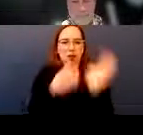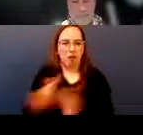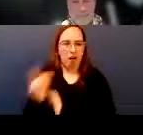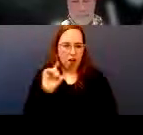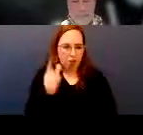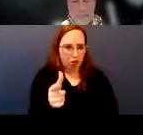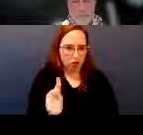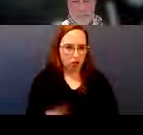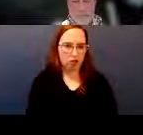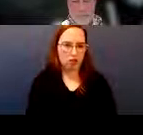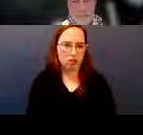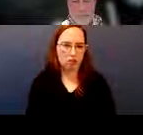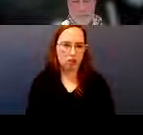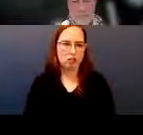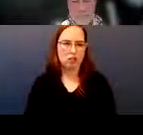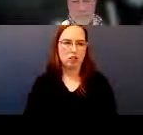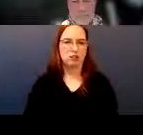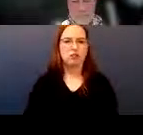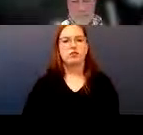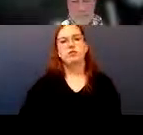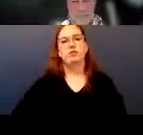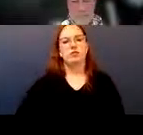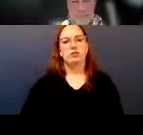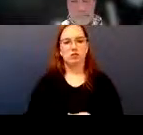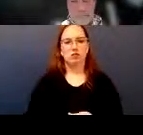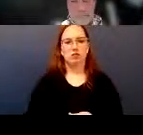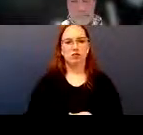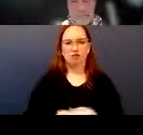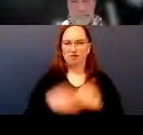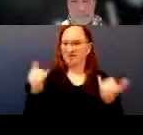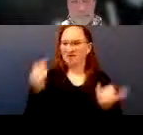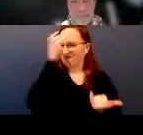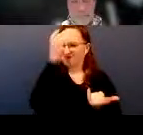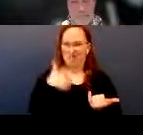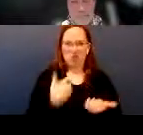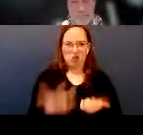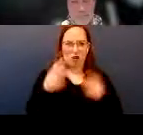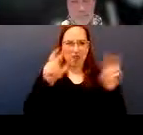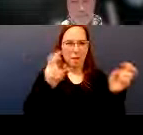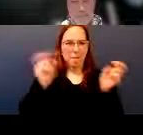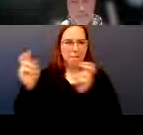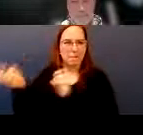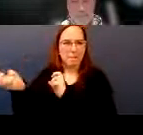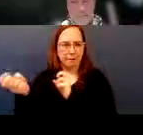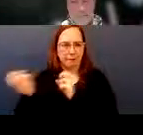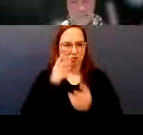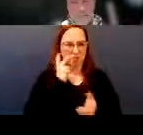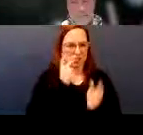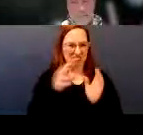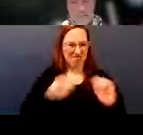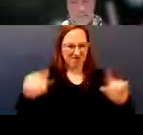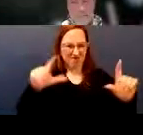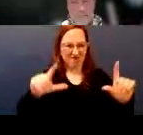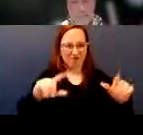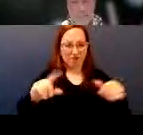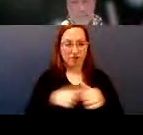So the concepts that we have tonight are around these 3 themes that you see on the screen. The first one at